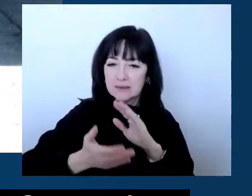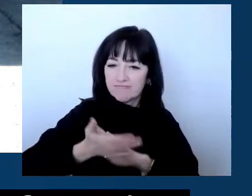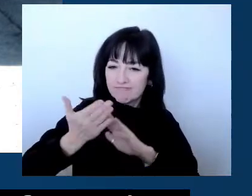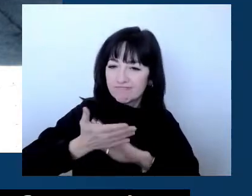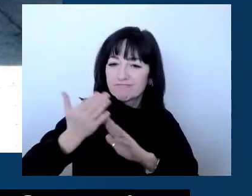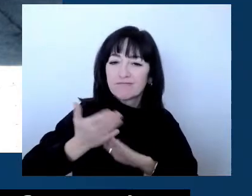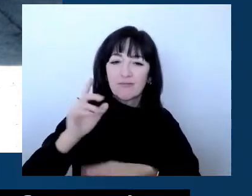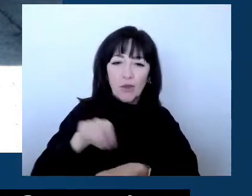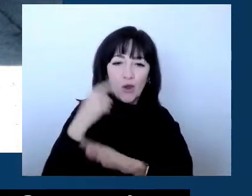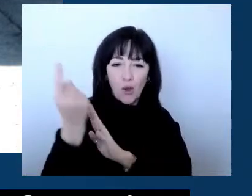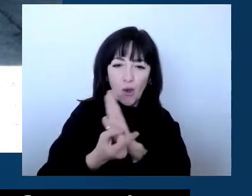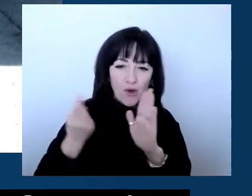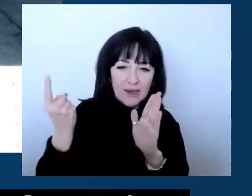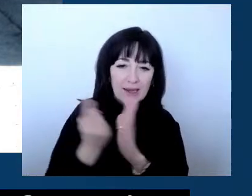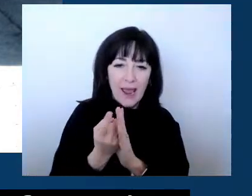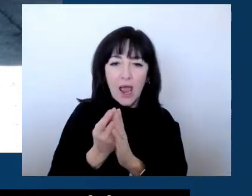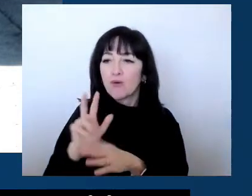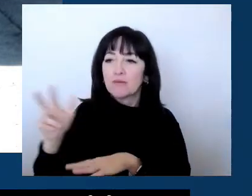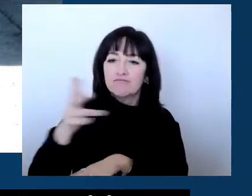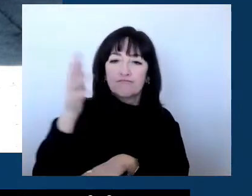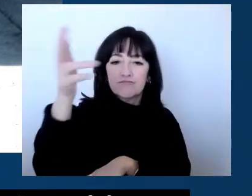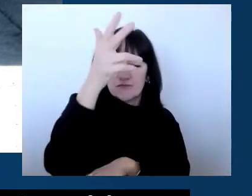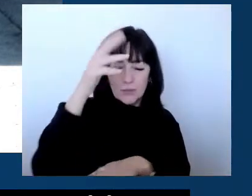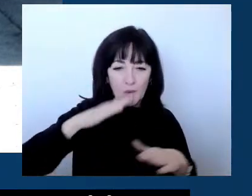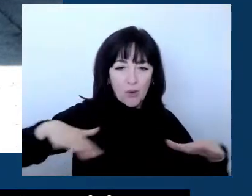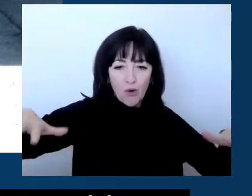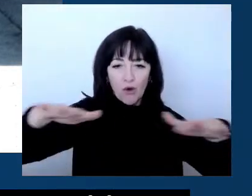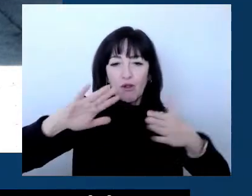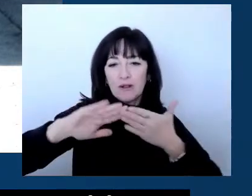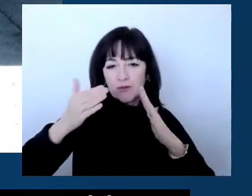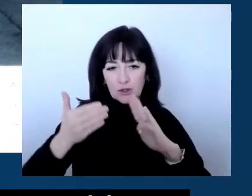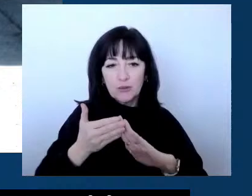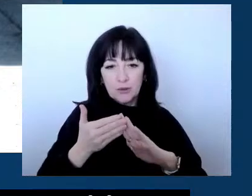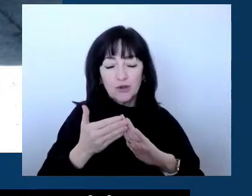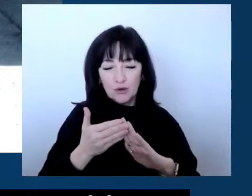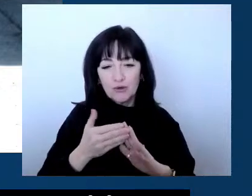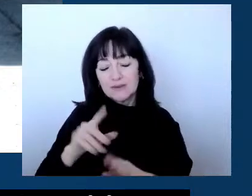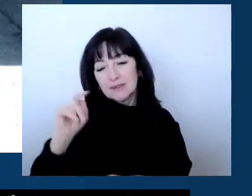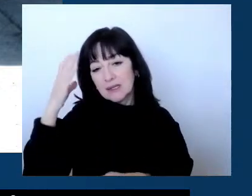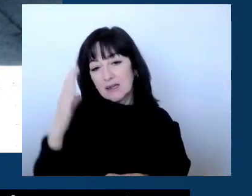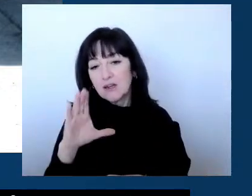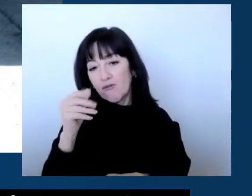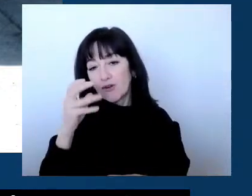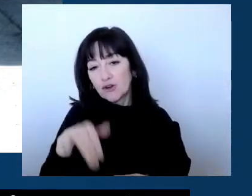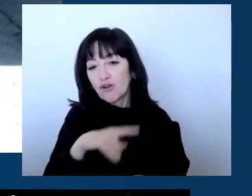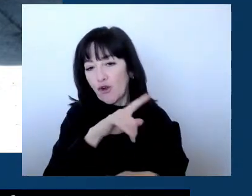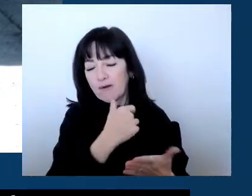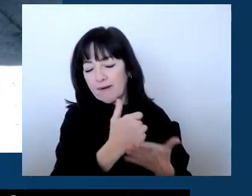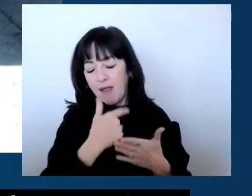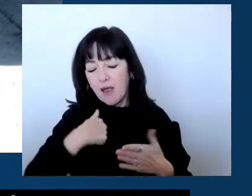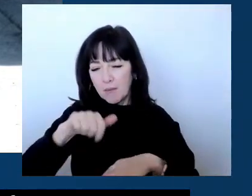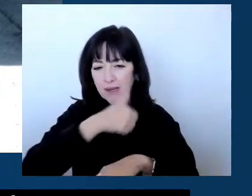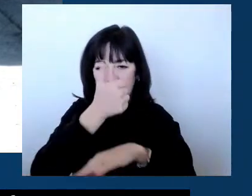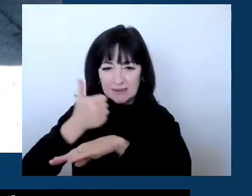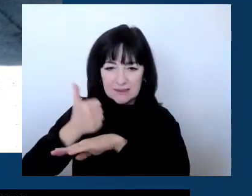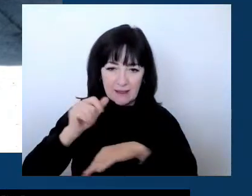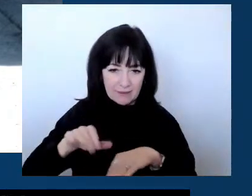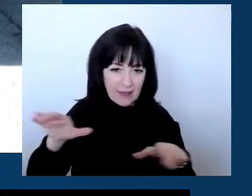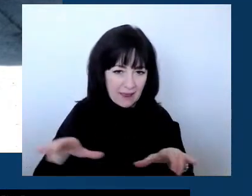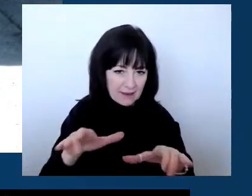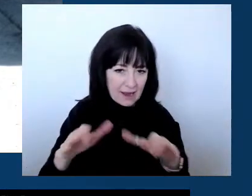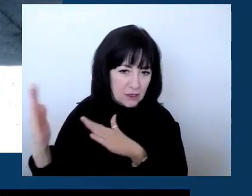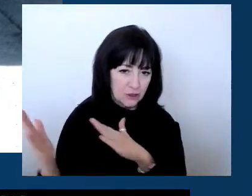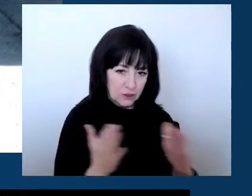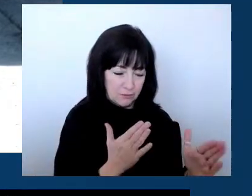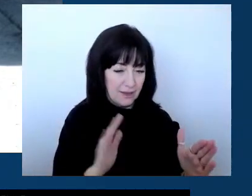Governor Carney has given us our roadmap for making Delaware a cleaner state through our state's climate action plan. And our marching